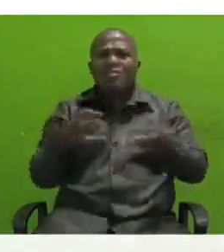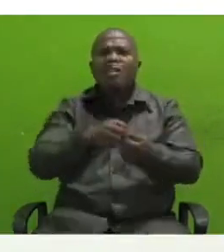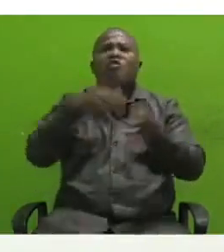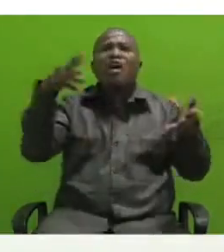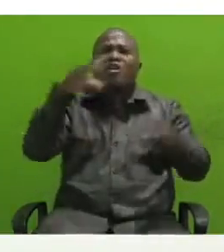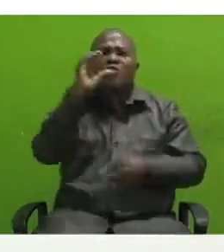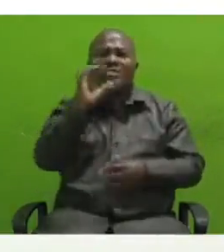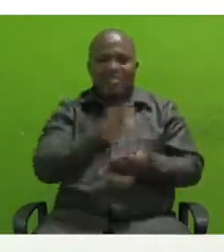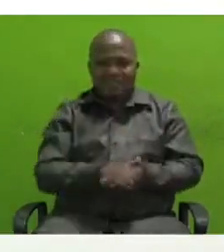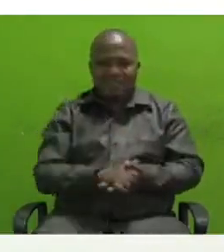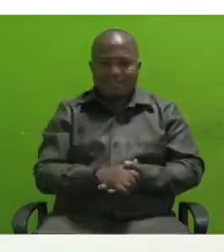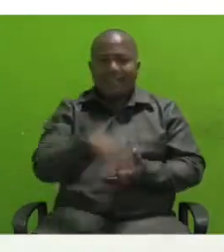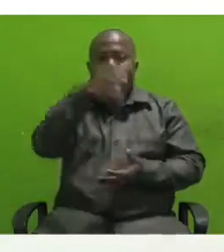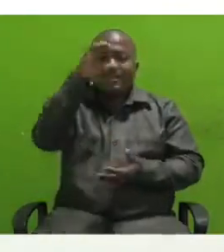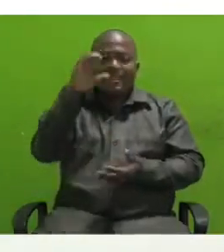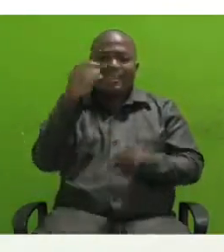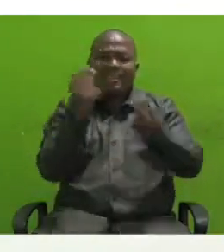about value of c?